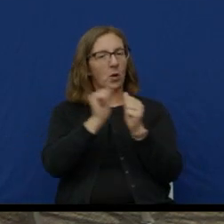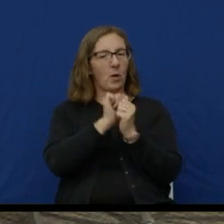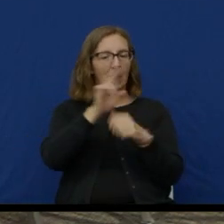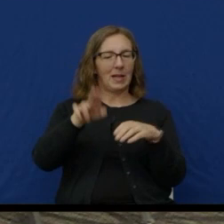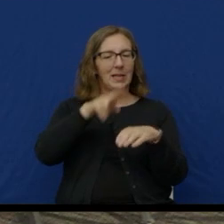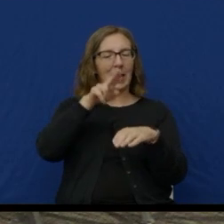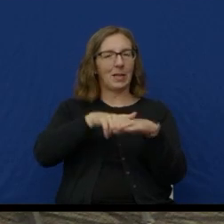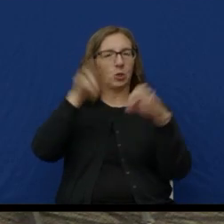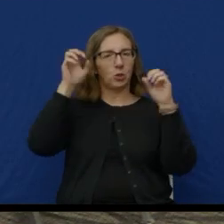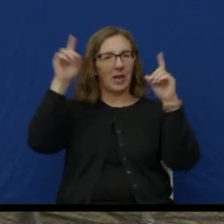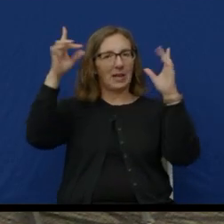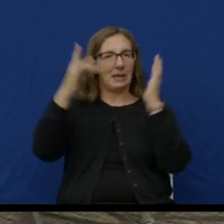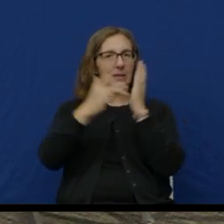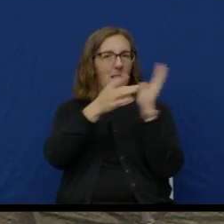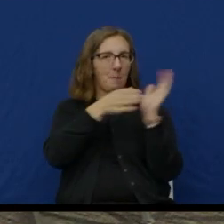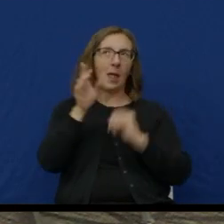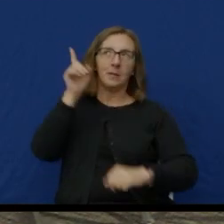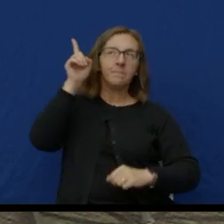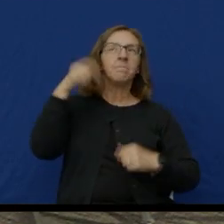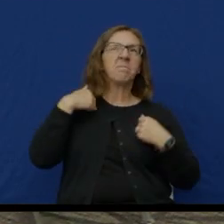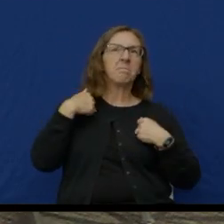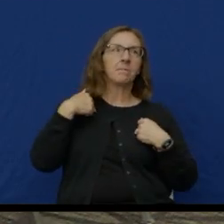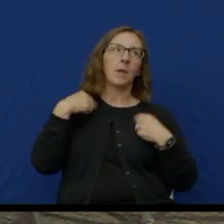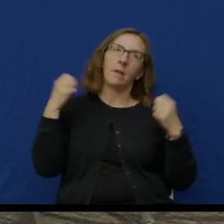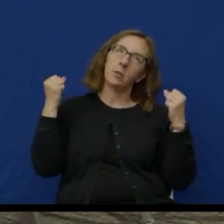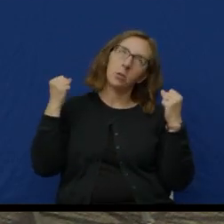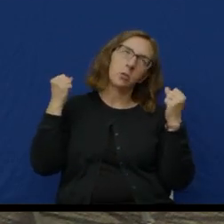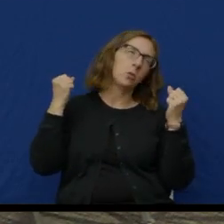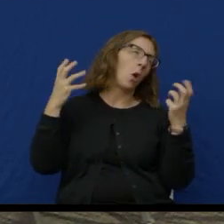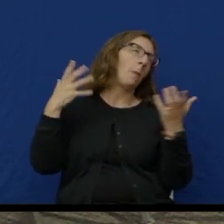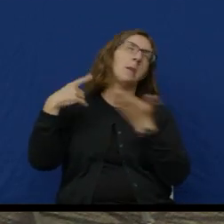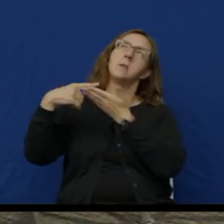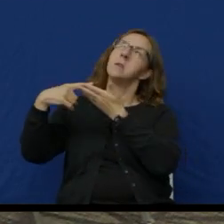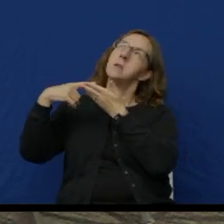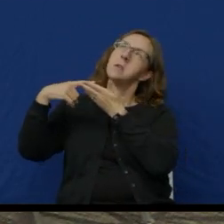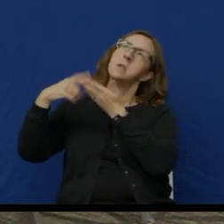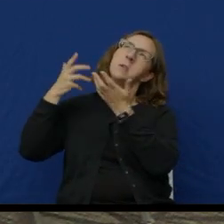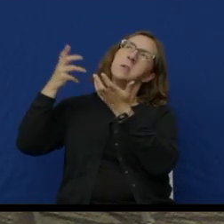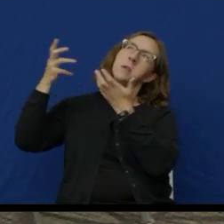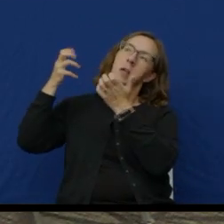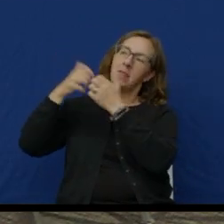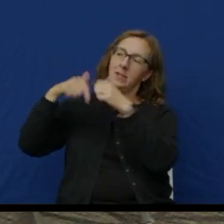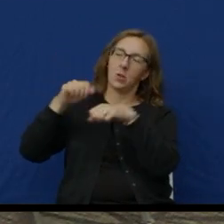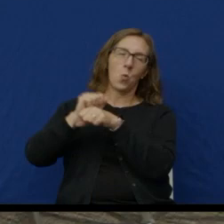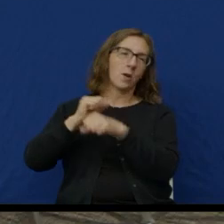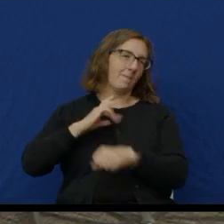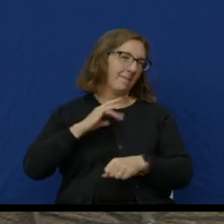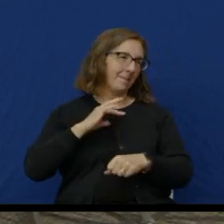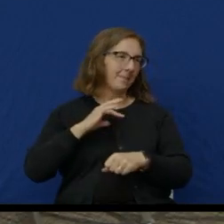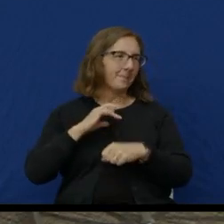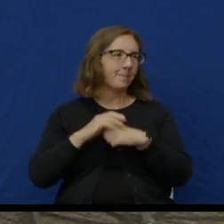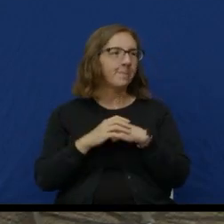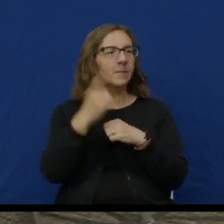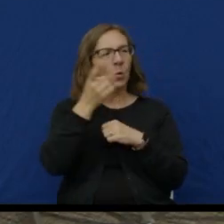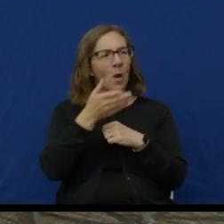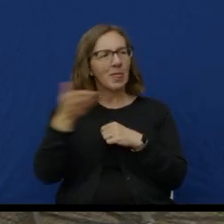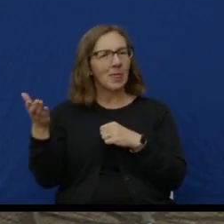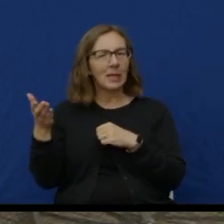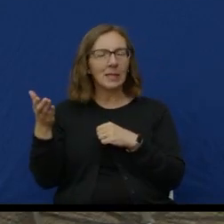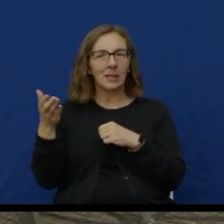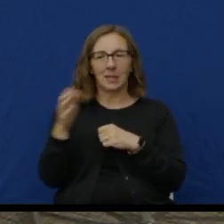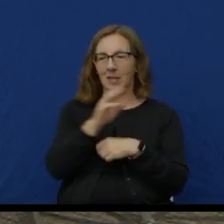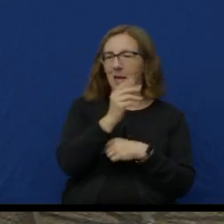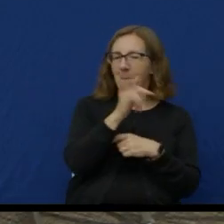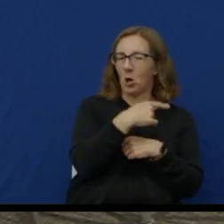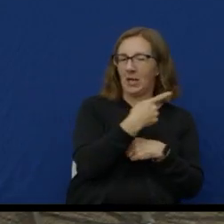Tech Plan, so I've had so many amazing conversations about this work. And one of the things that we've talked a lot about, and Marty